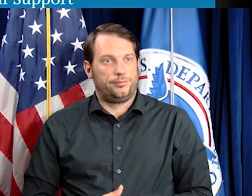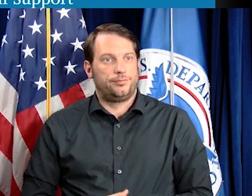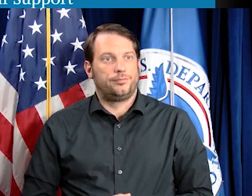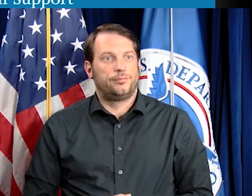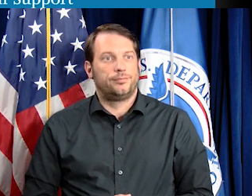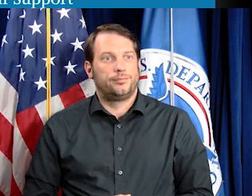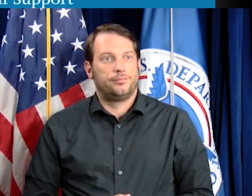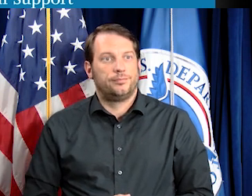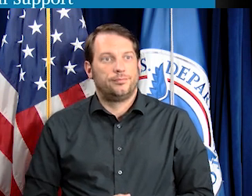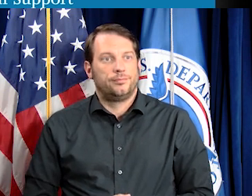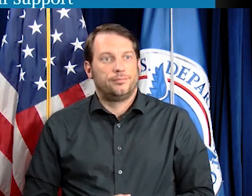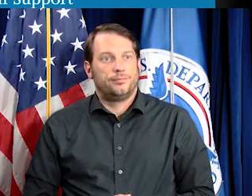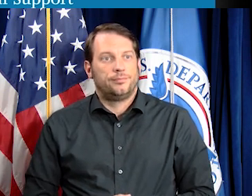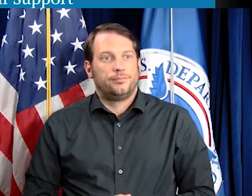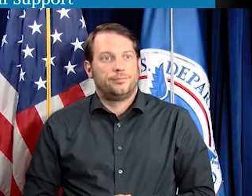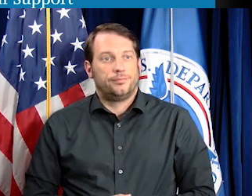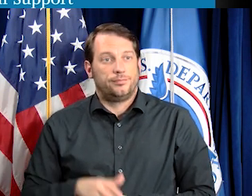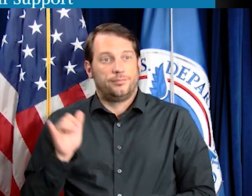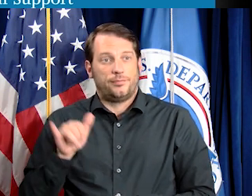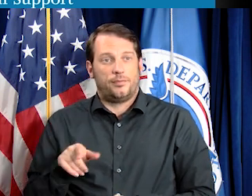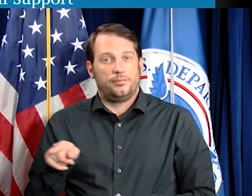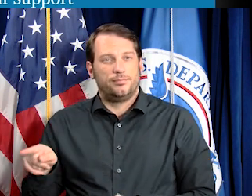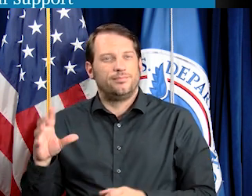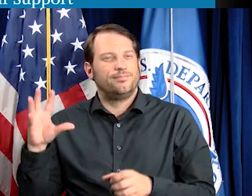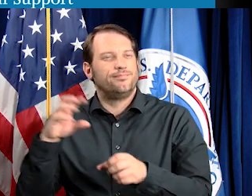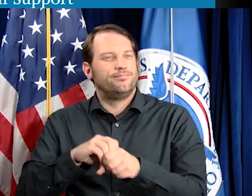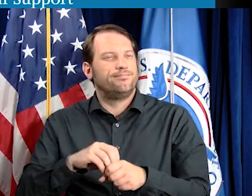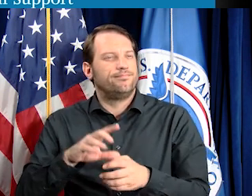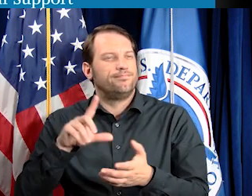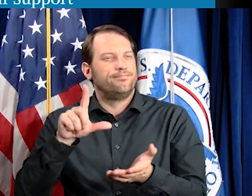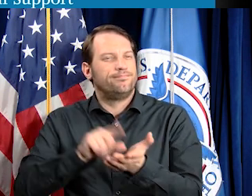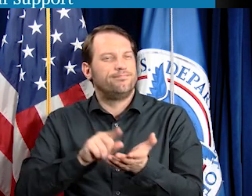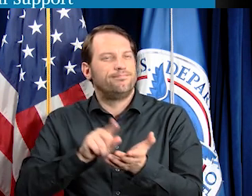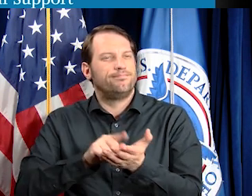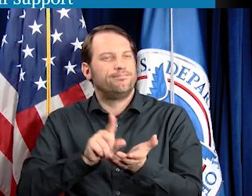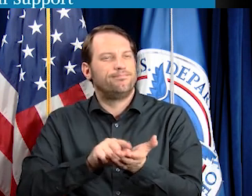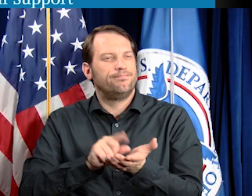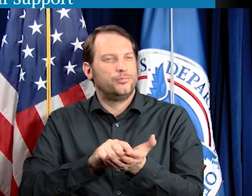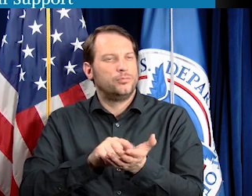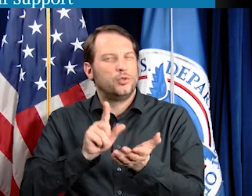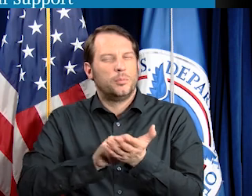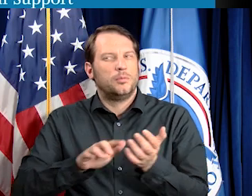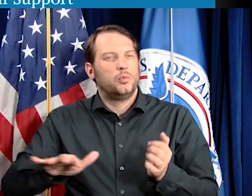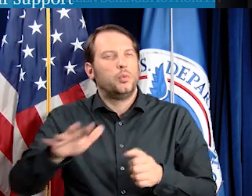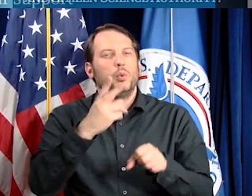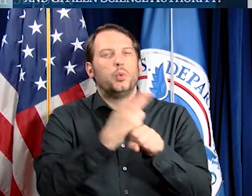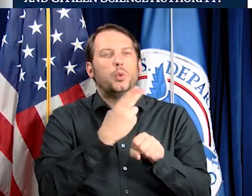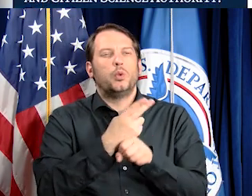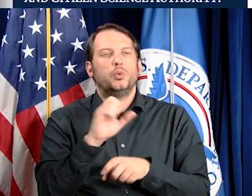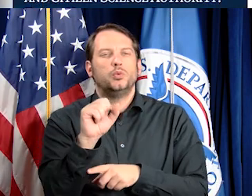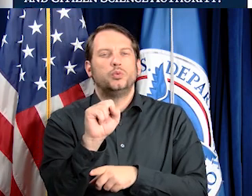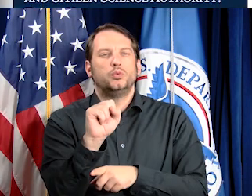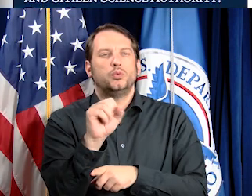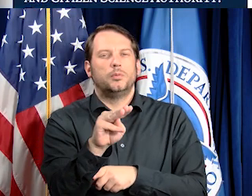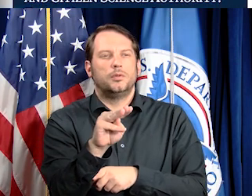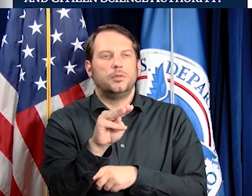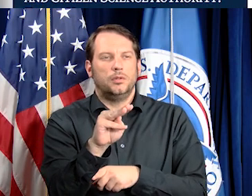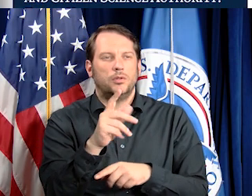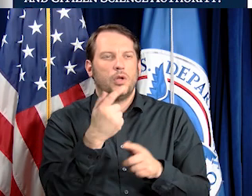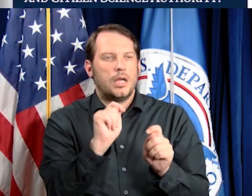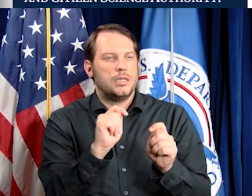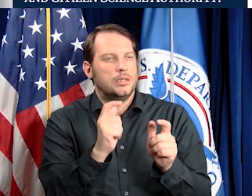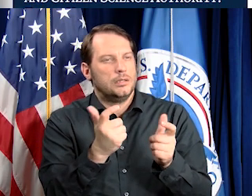Working Group paper on using social media for enhanced situational awareness and decision support. So